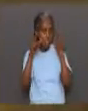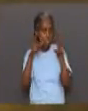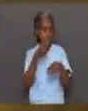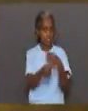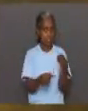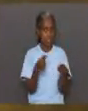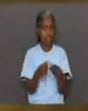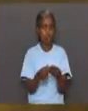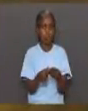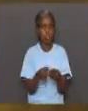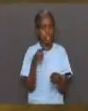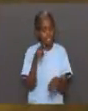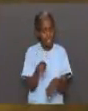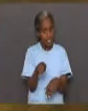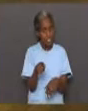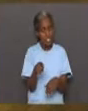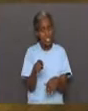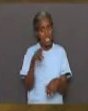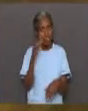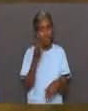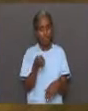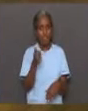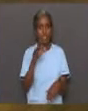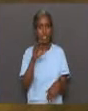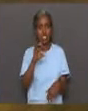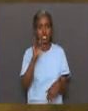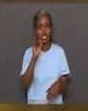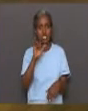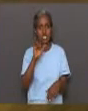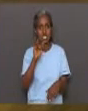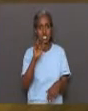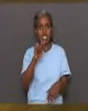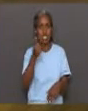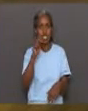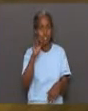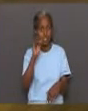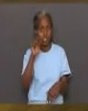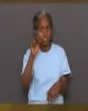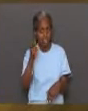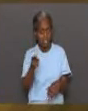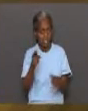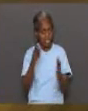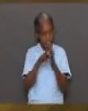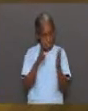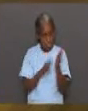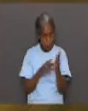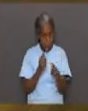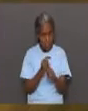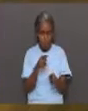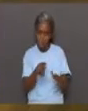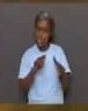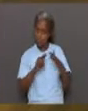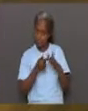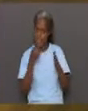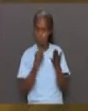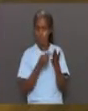them. It is a fascinating discipline, is it not? Let us begin this